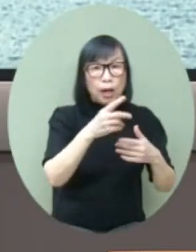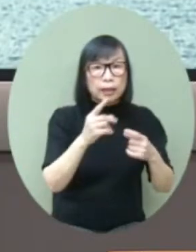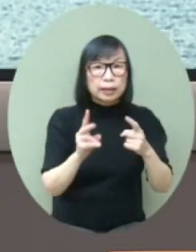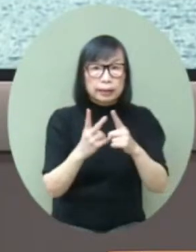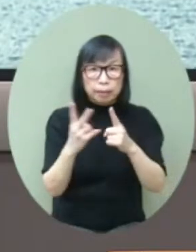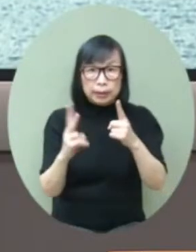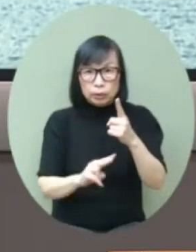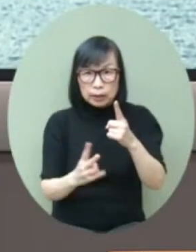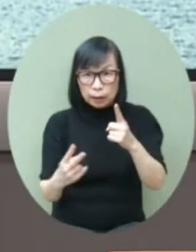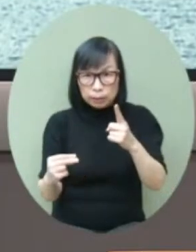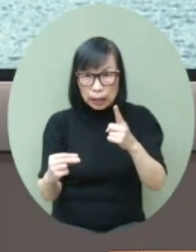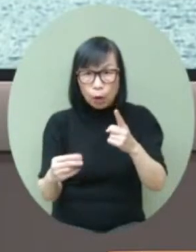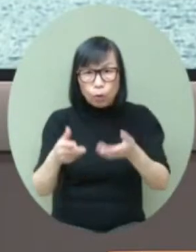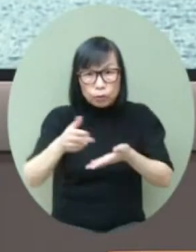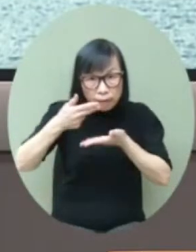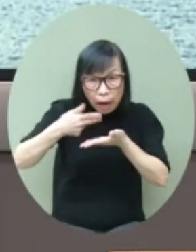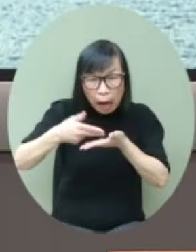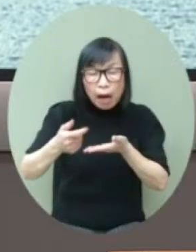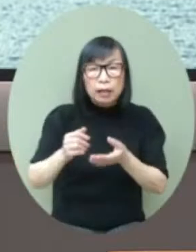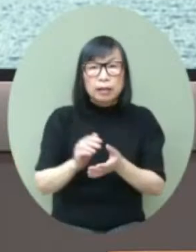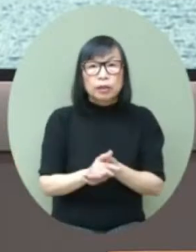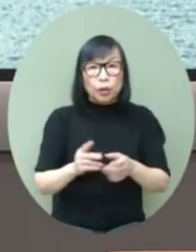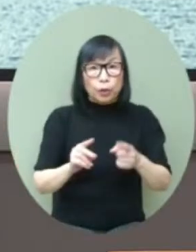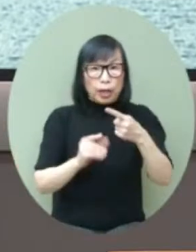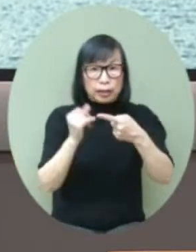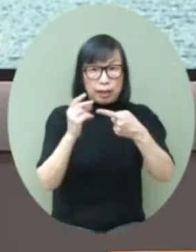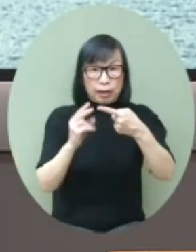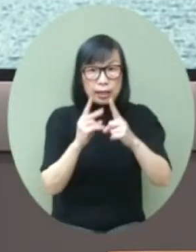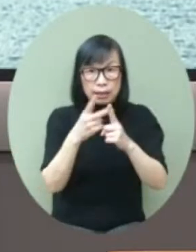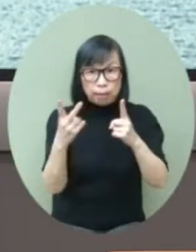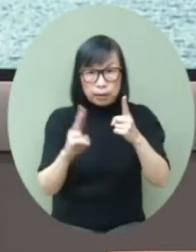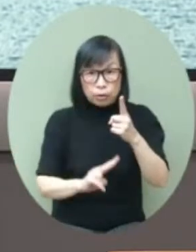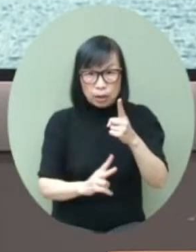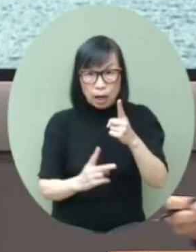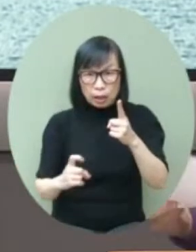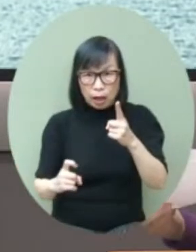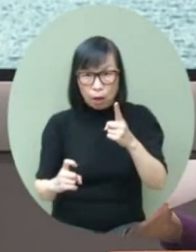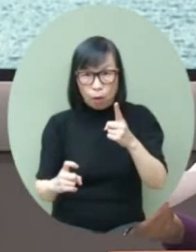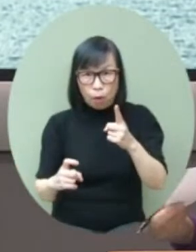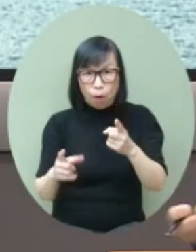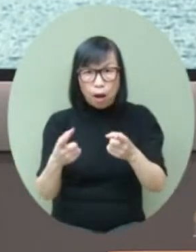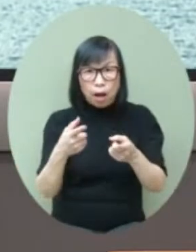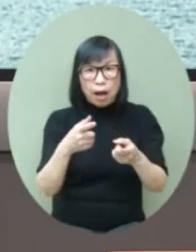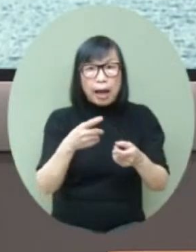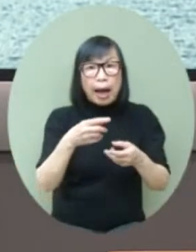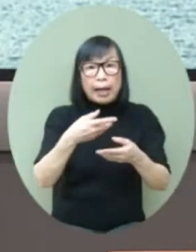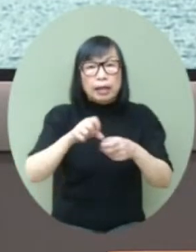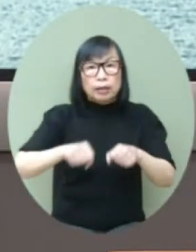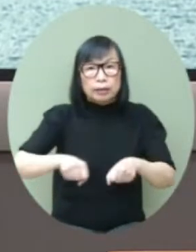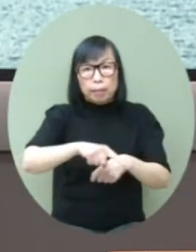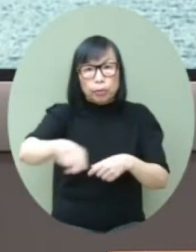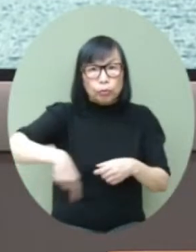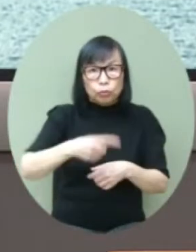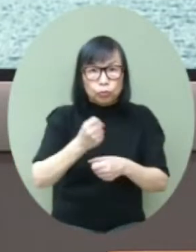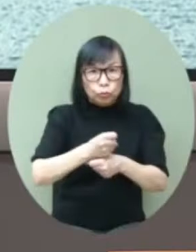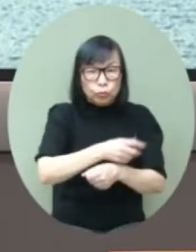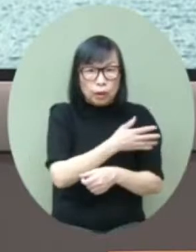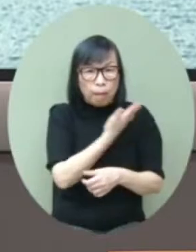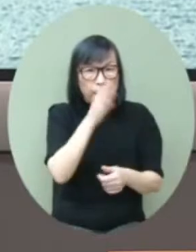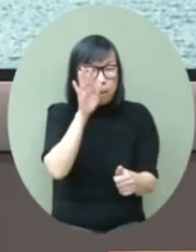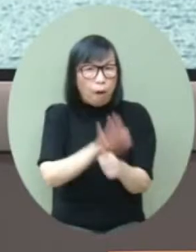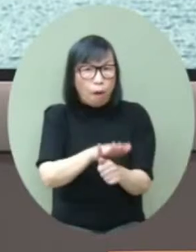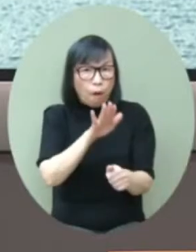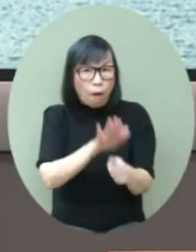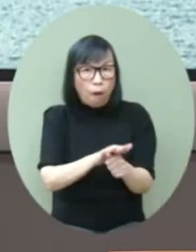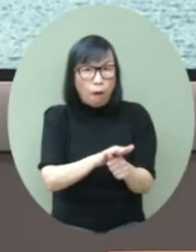12654, who was at the Moon Palace having a meal there on the 27th. On the 29th, well, the person is a